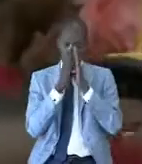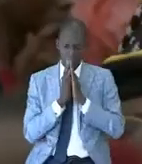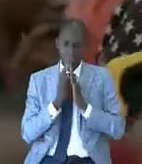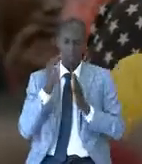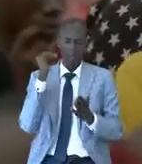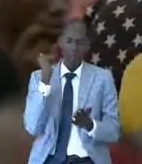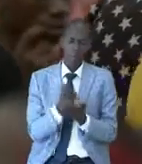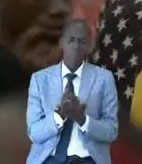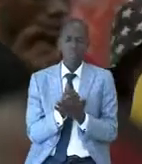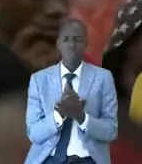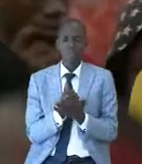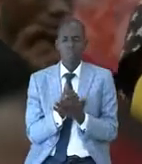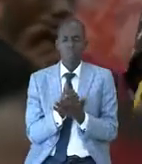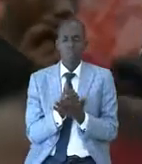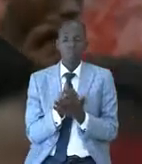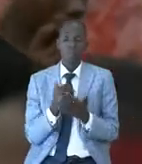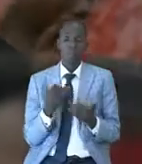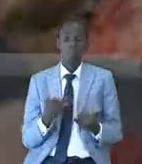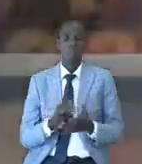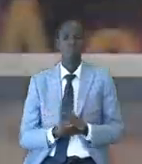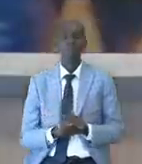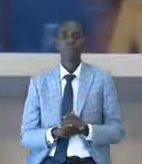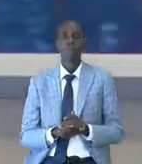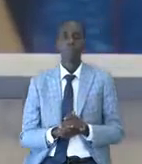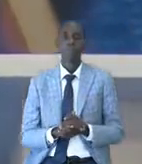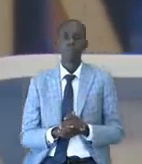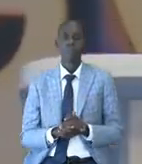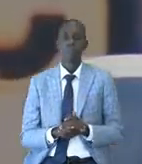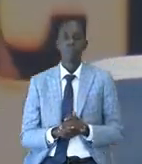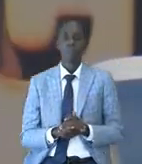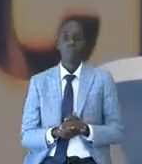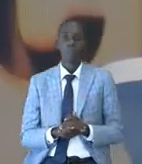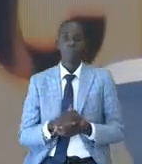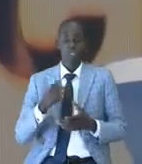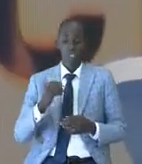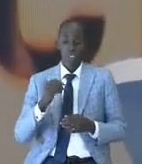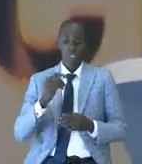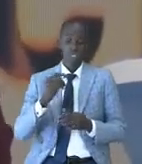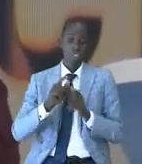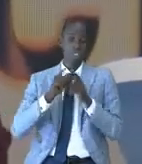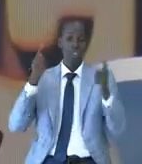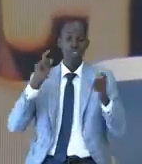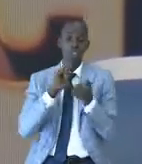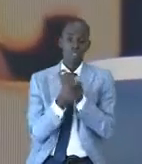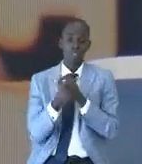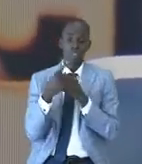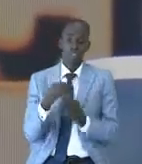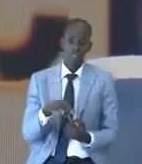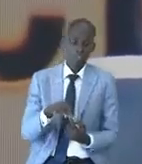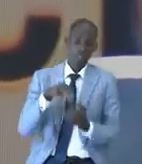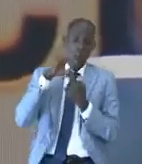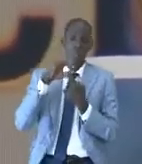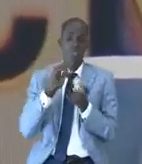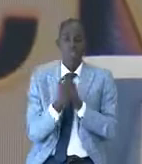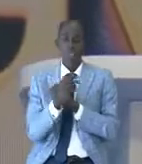pray. Now, the universal change, the unique change